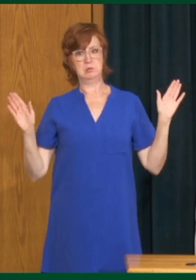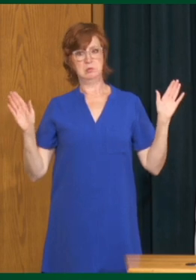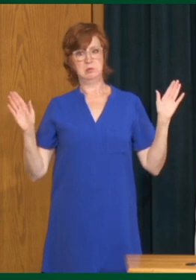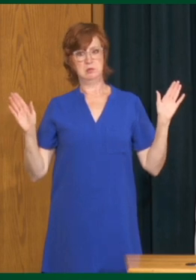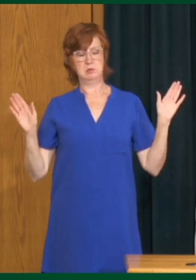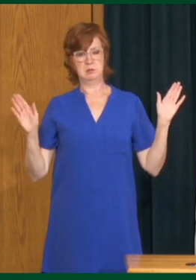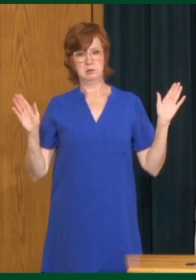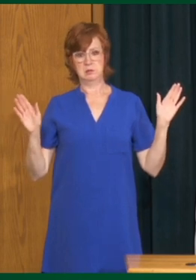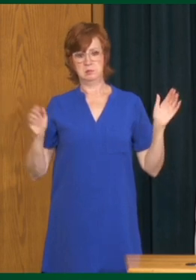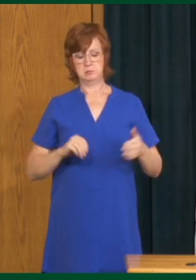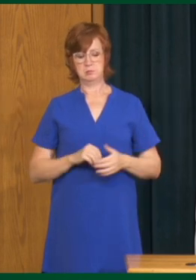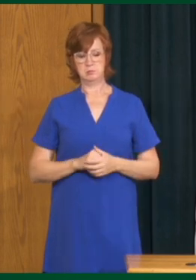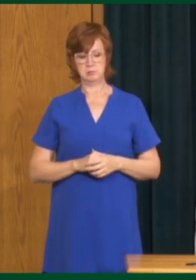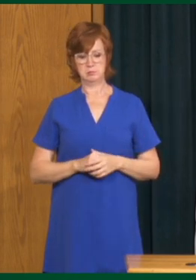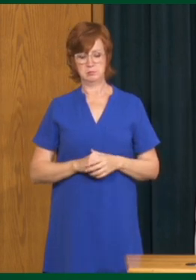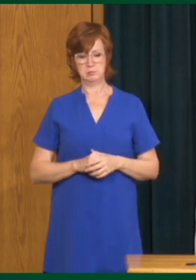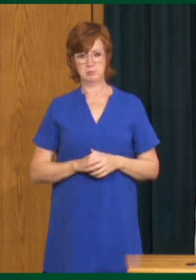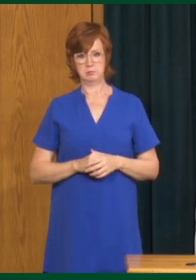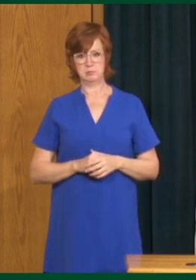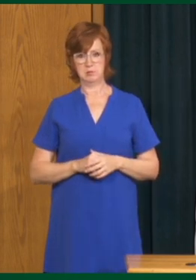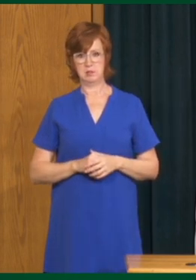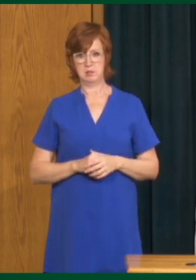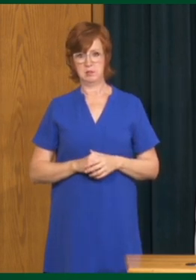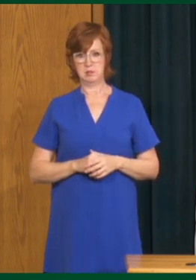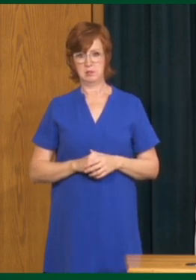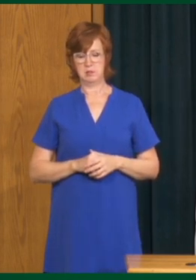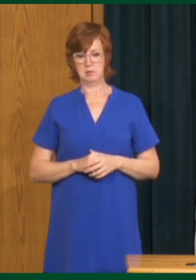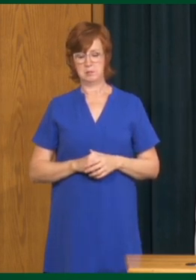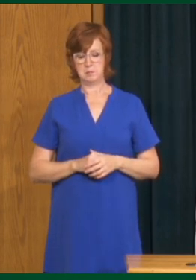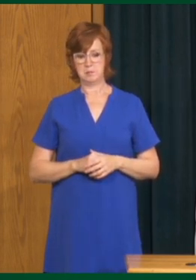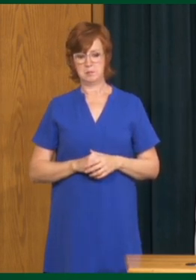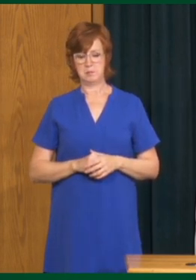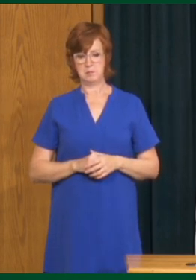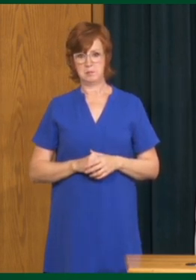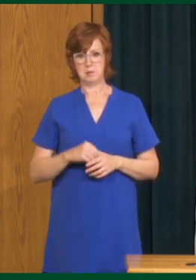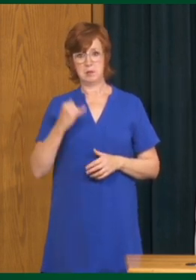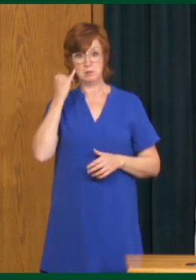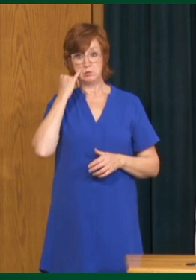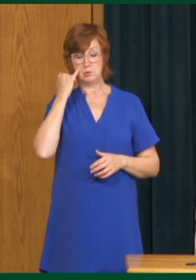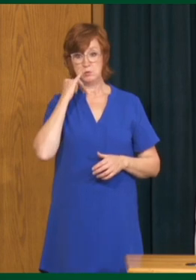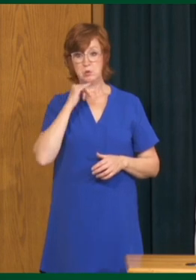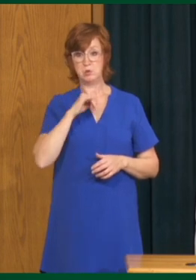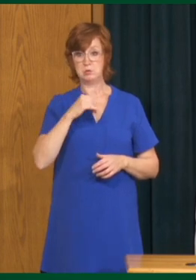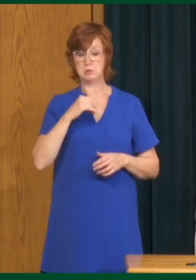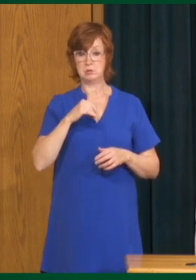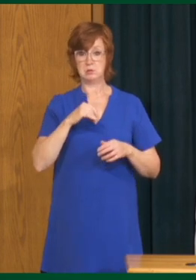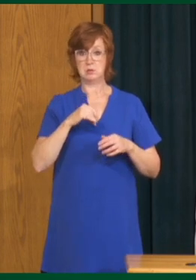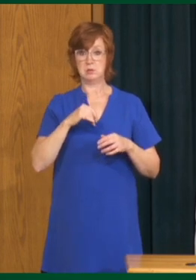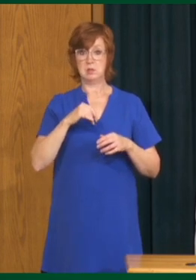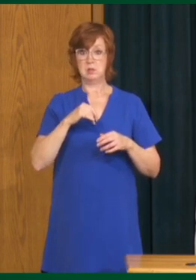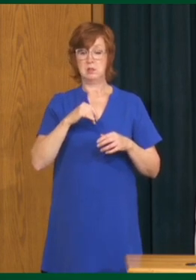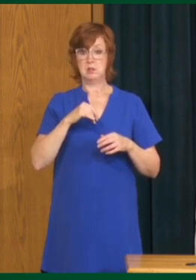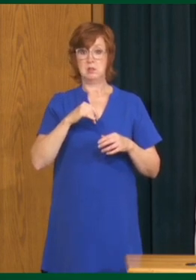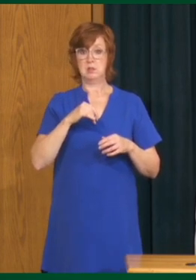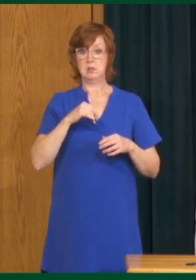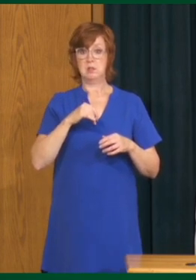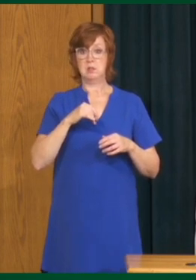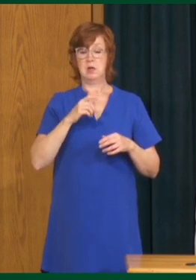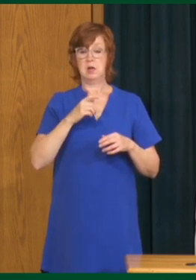can't avoid closer than 2 meters, for example, if you're playing a sport. But as you're on the bench, as